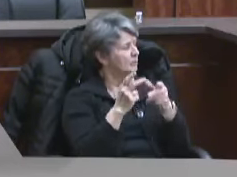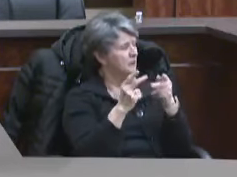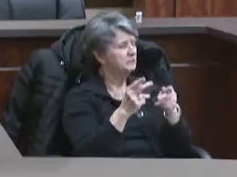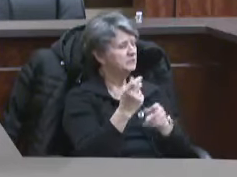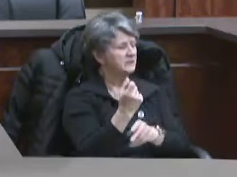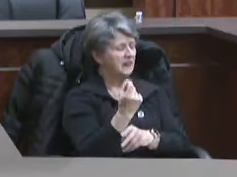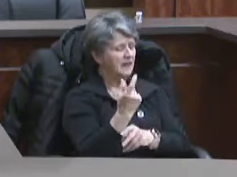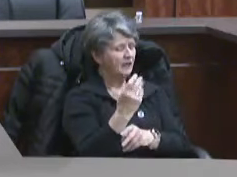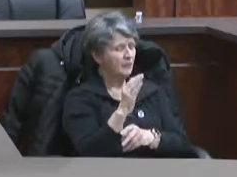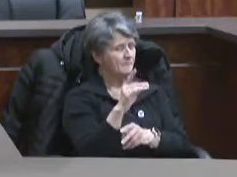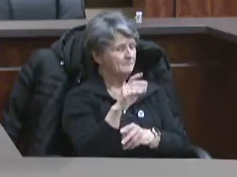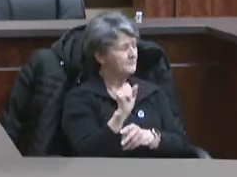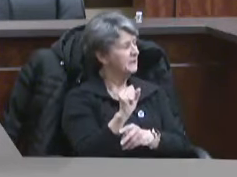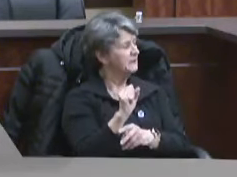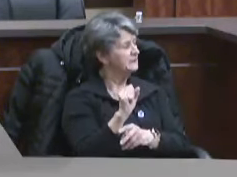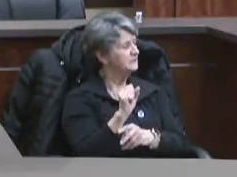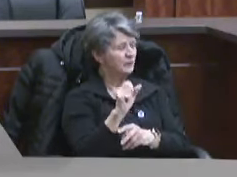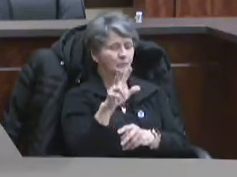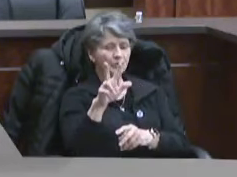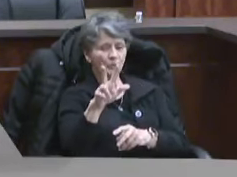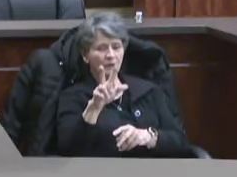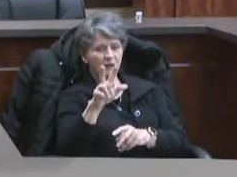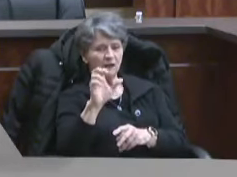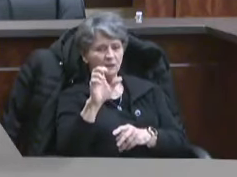bids, varies from